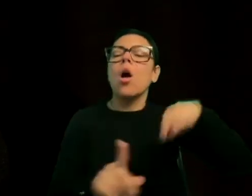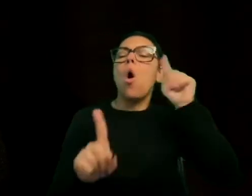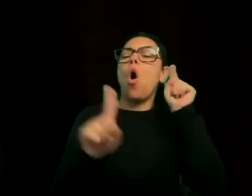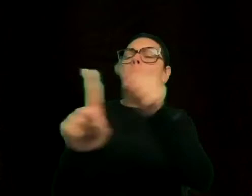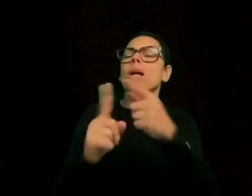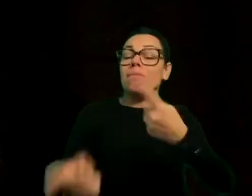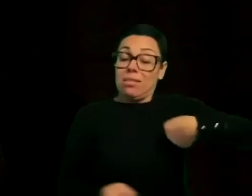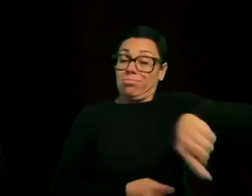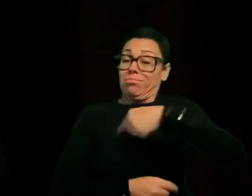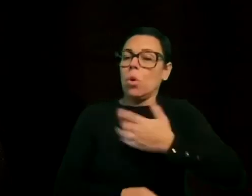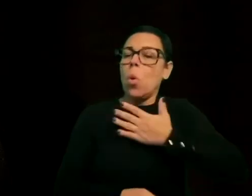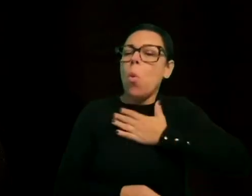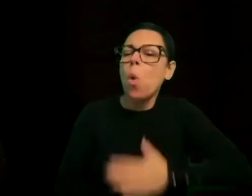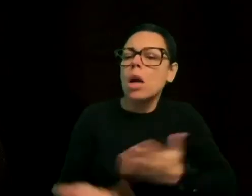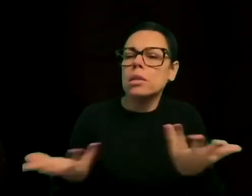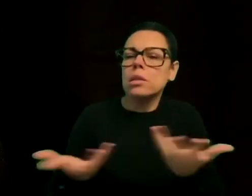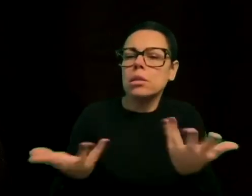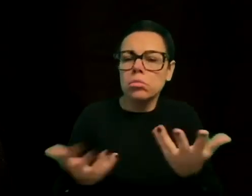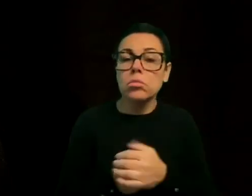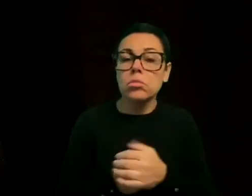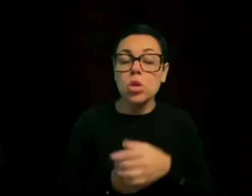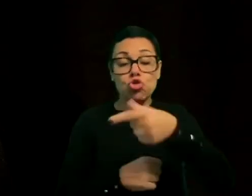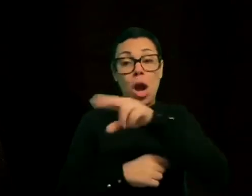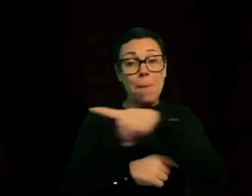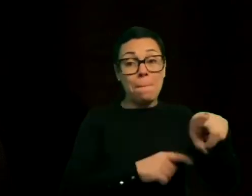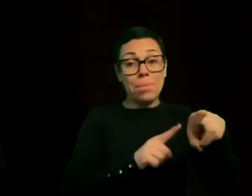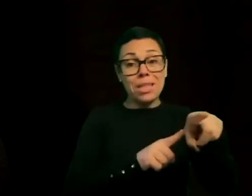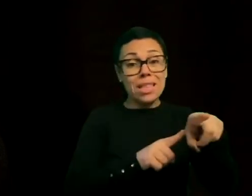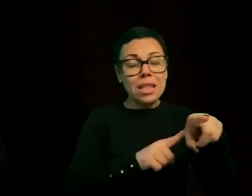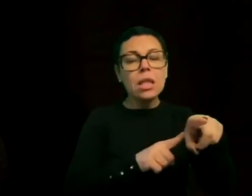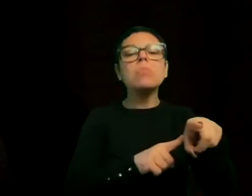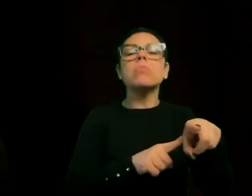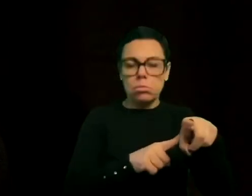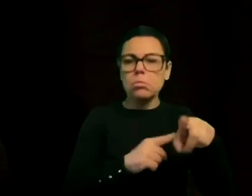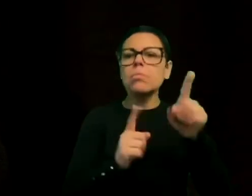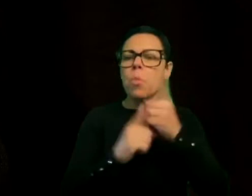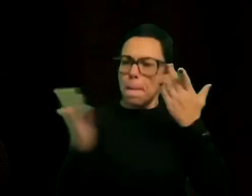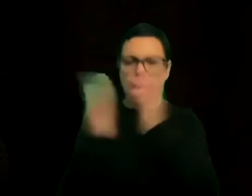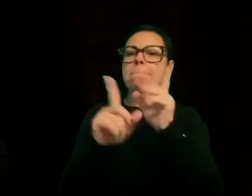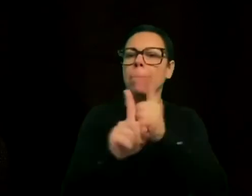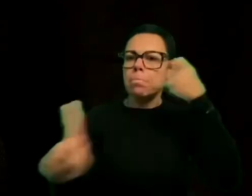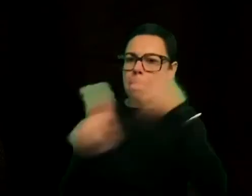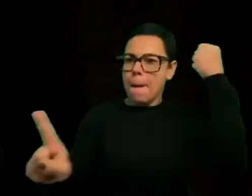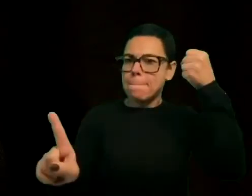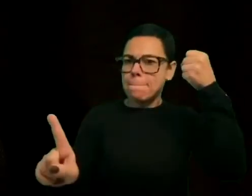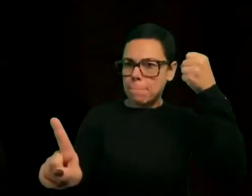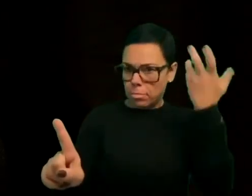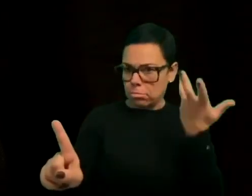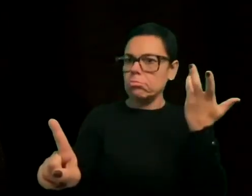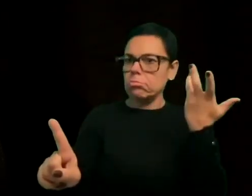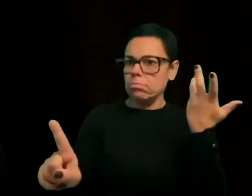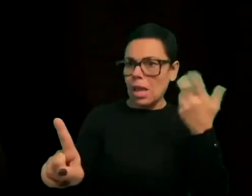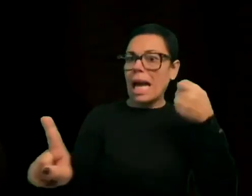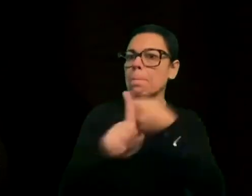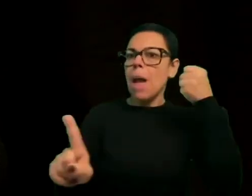have, and also the importance of having sex-disaggregated data, but also to look at